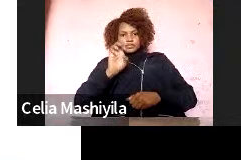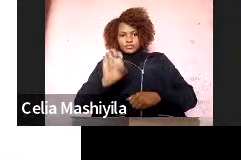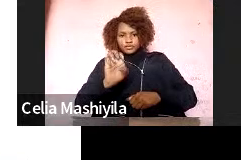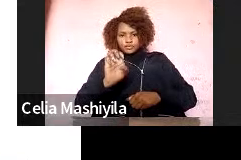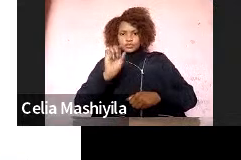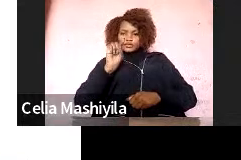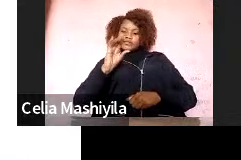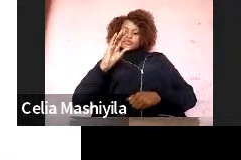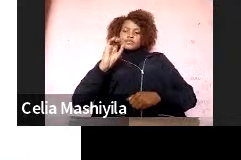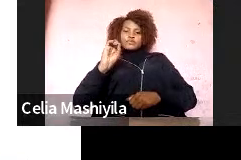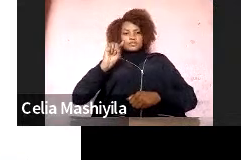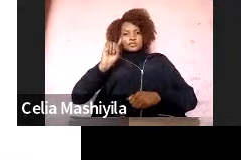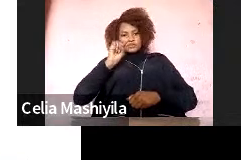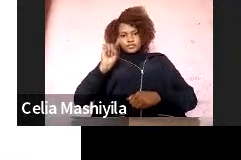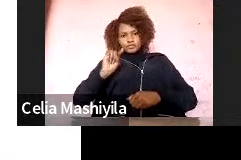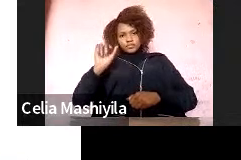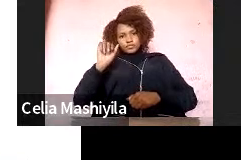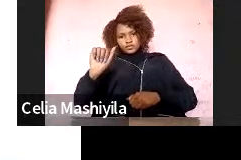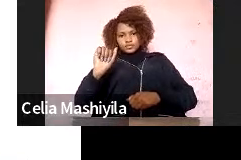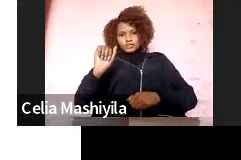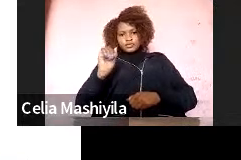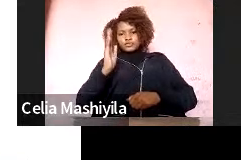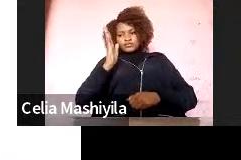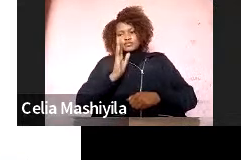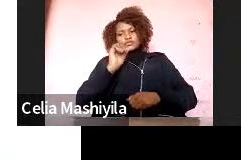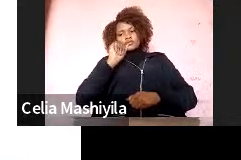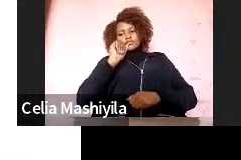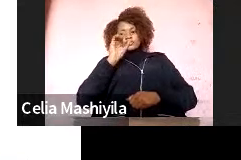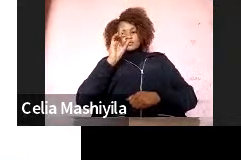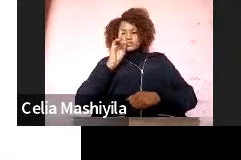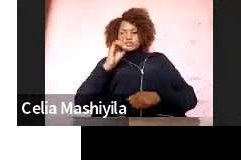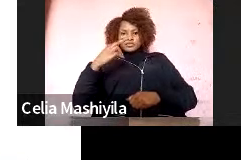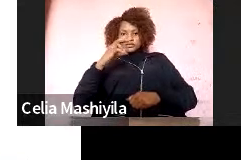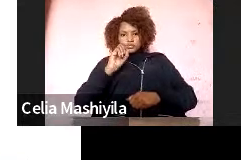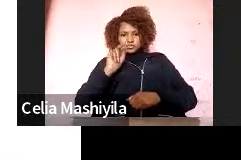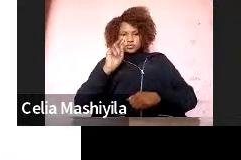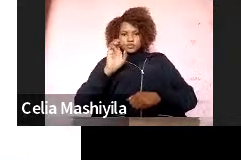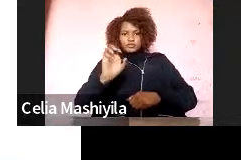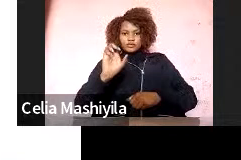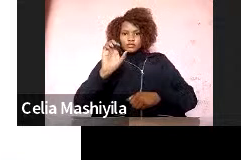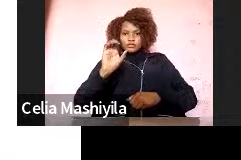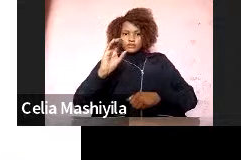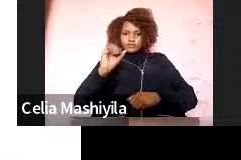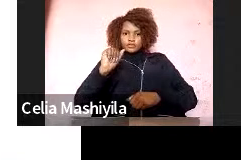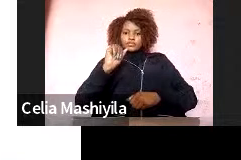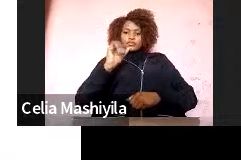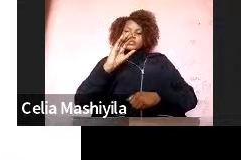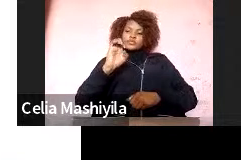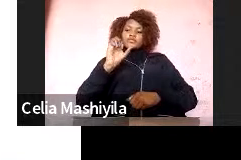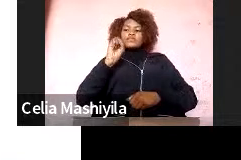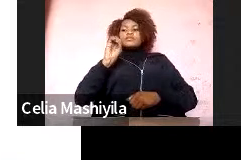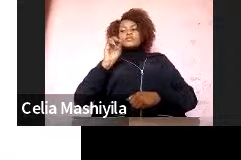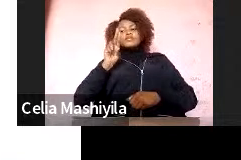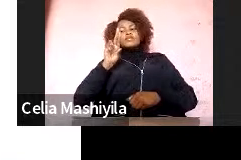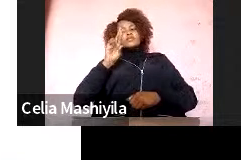https://secure.sars.co.za, and you go to ad hoc case sourcing. Or you can go to our